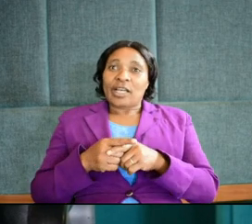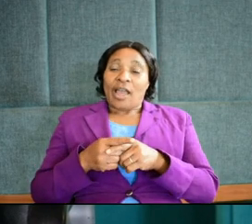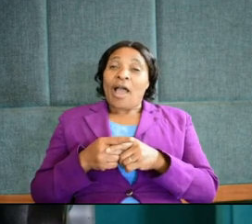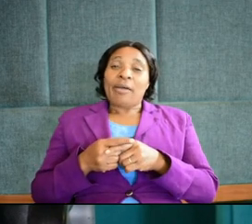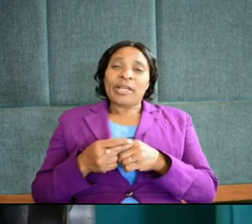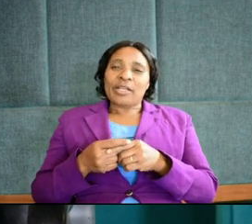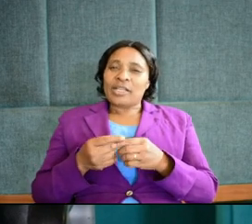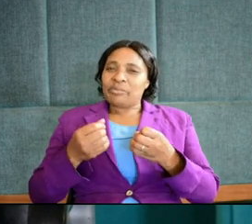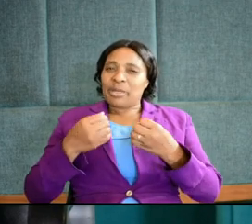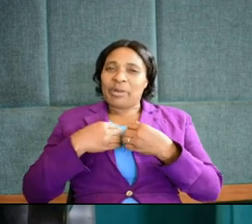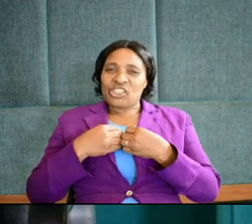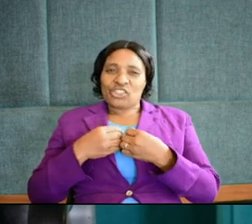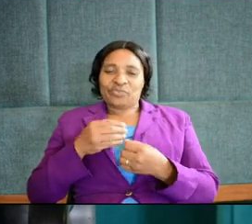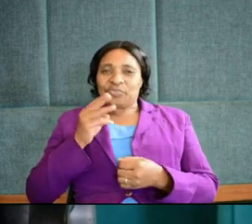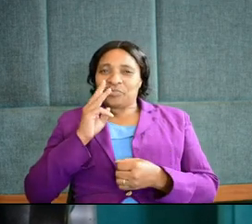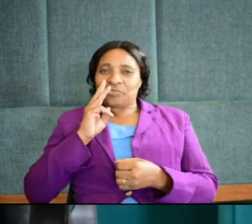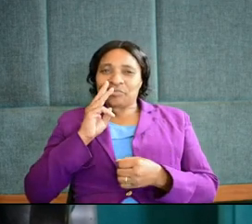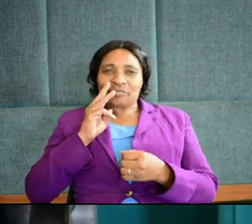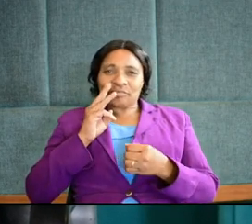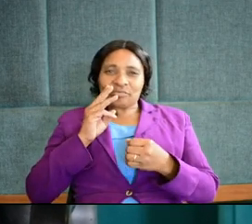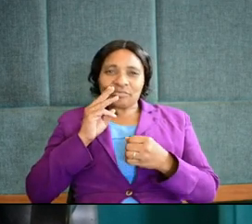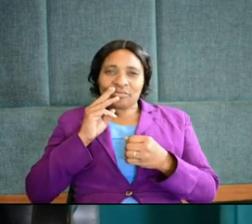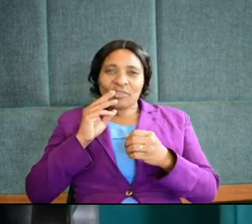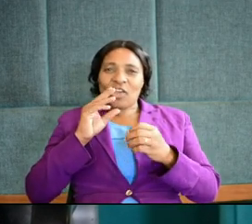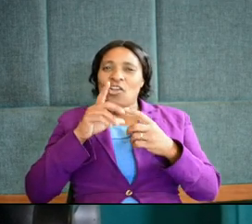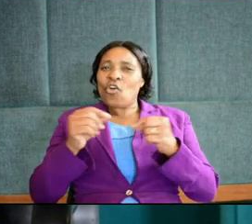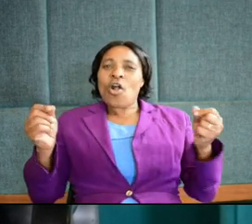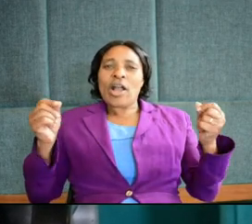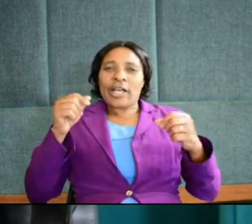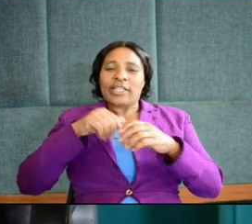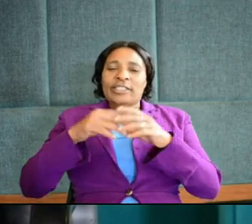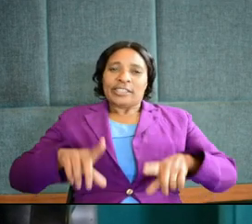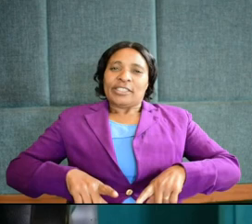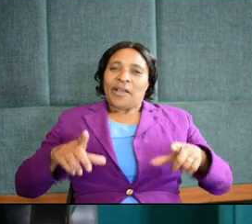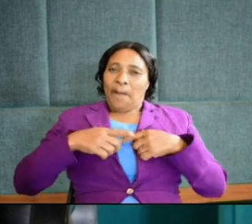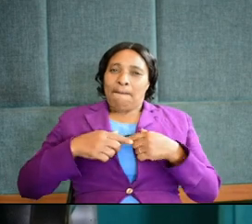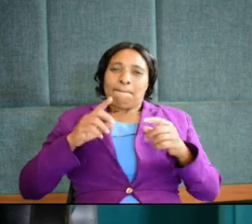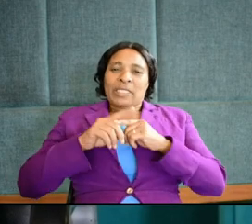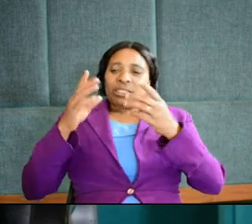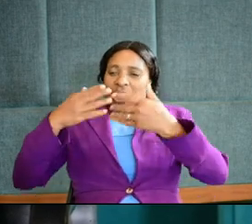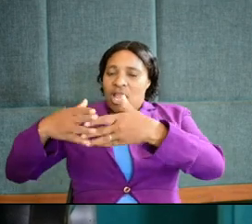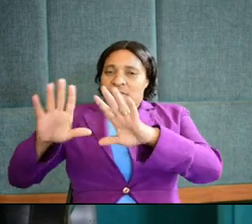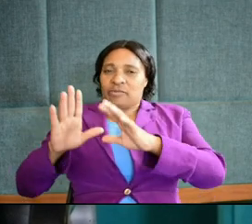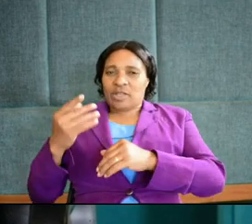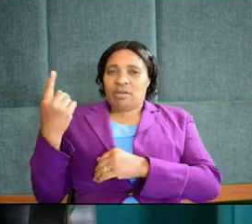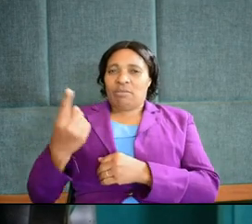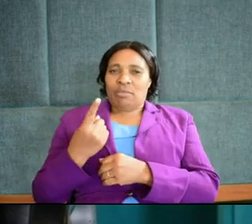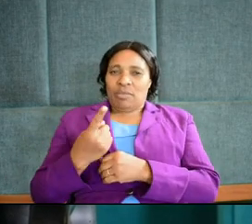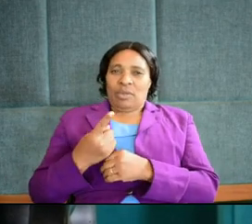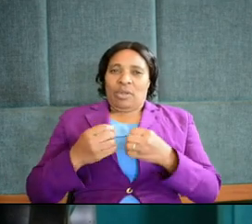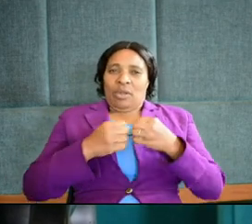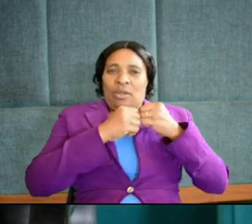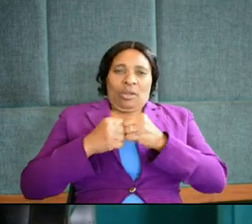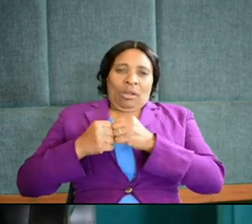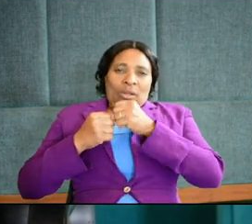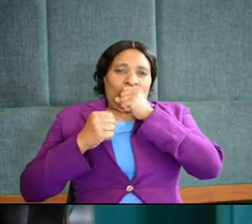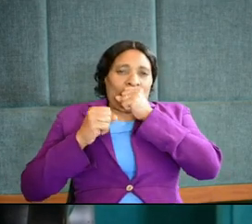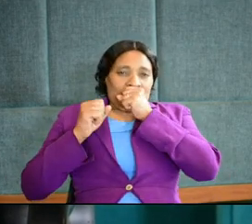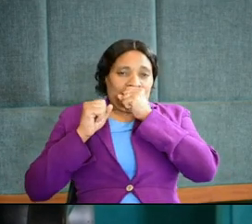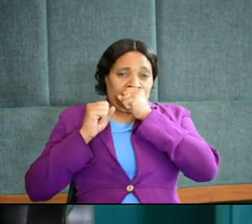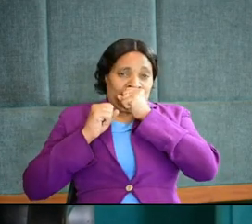had always looked up to were no longer in this life. He was left alone to struggle with these